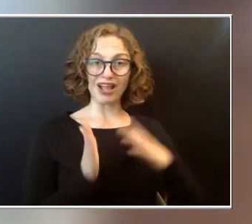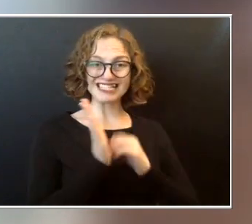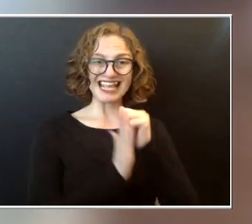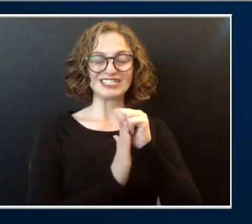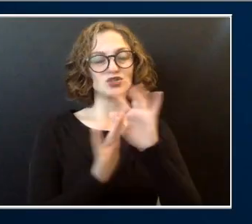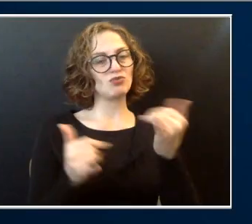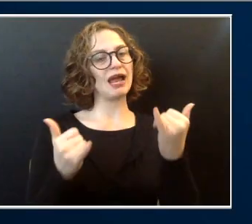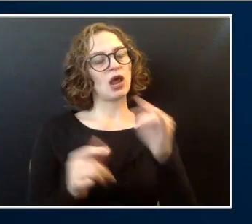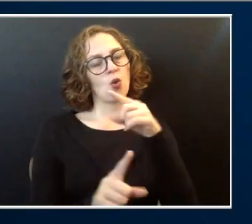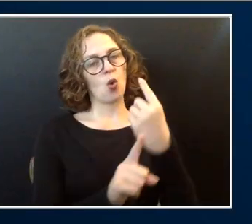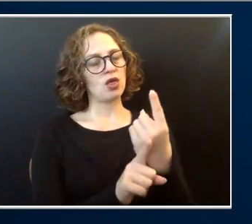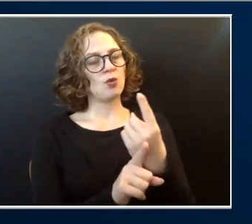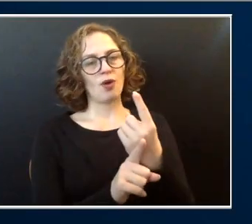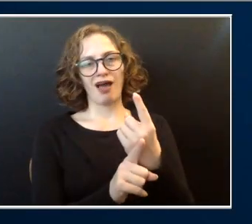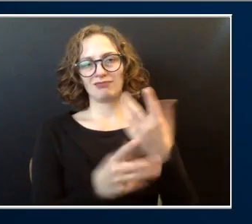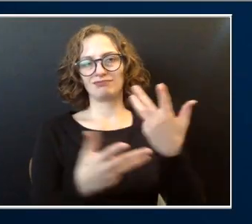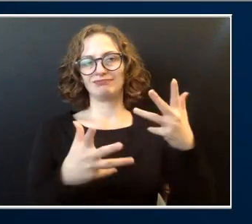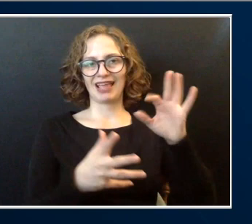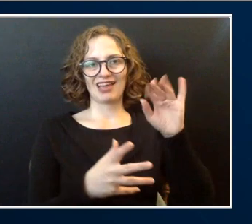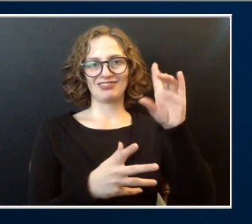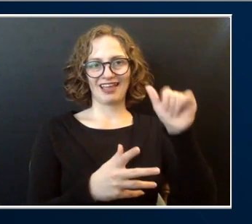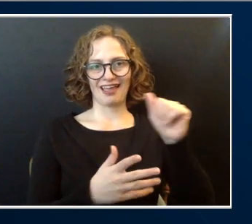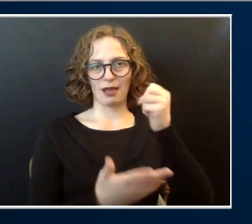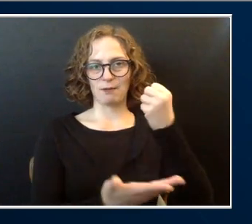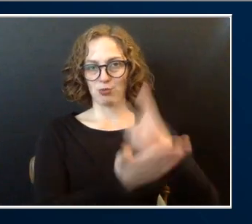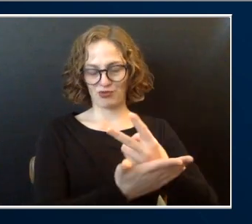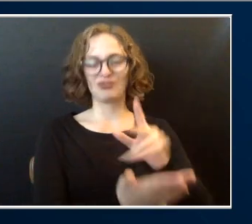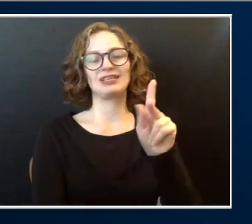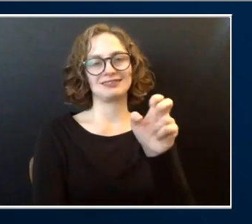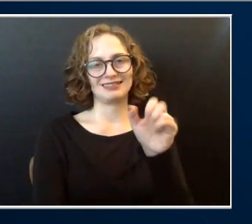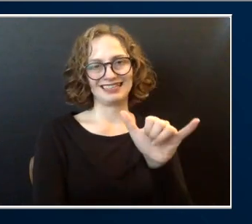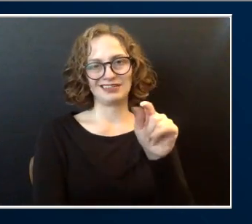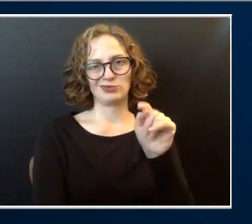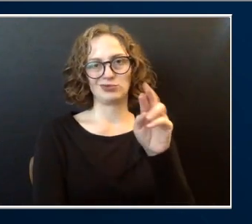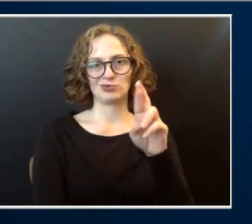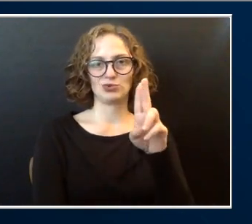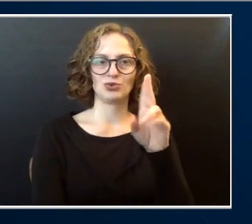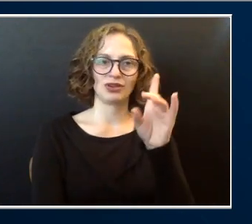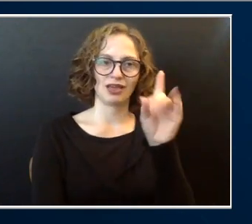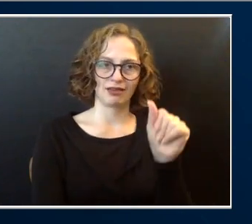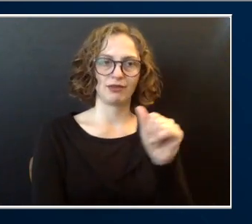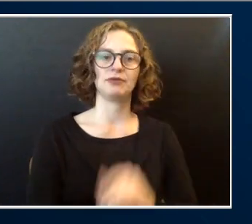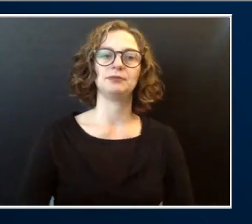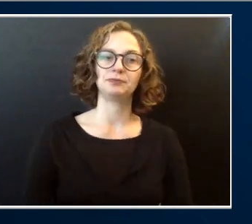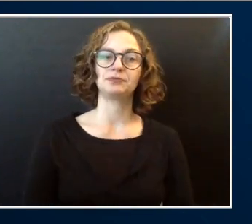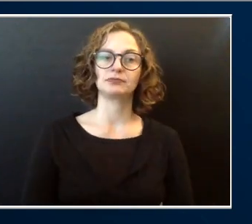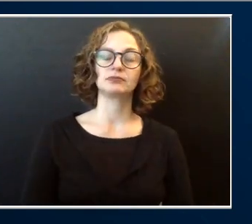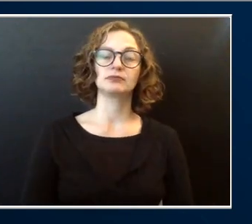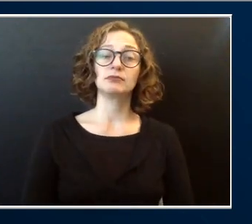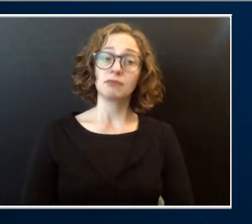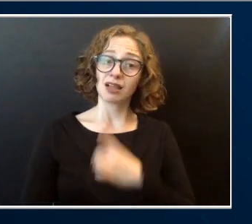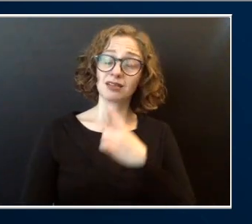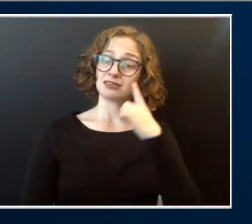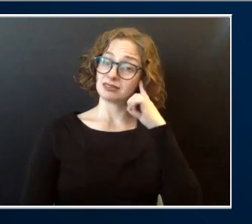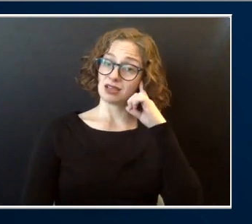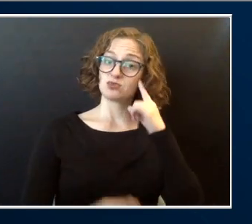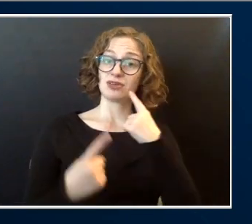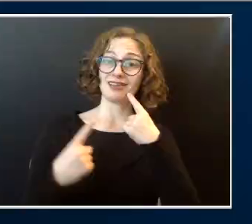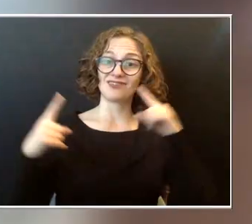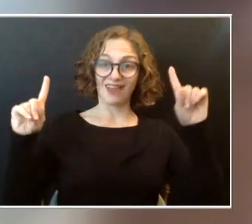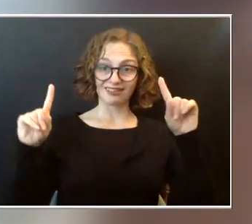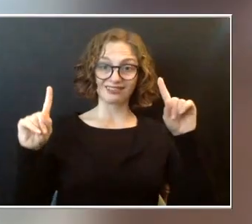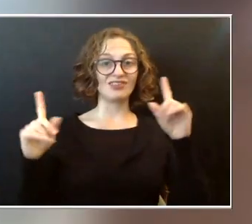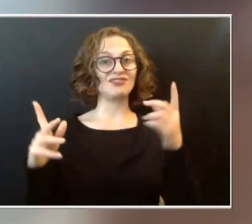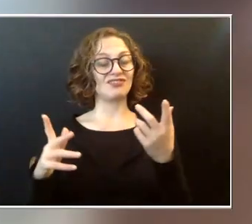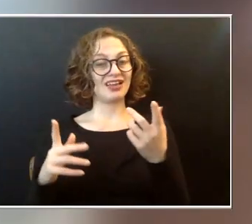drug. And it sounds like it's effective. I think it compares really well against the old prior standard therapy.